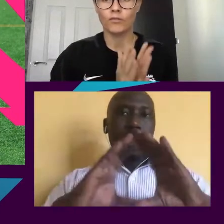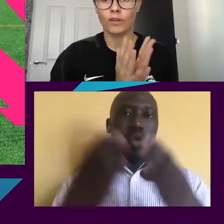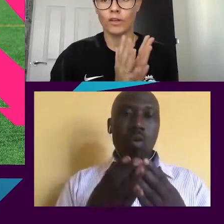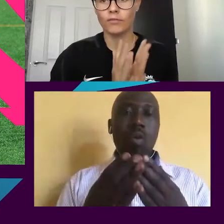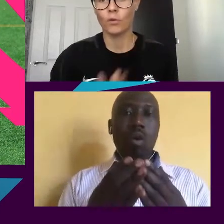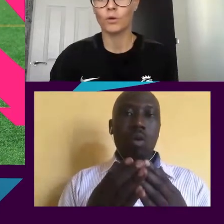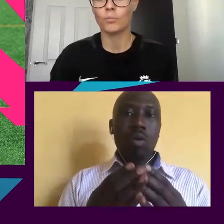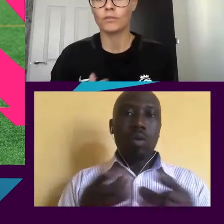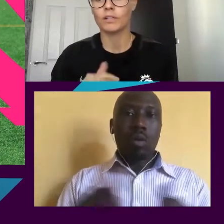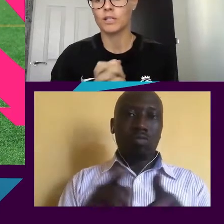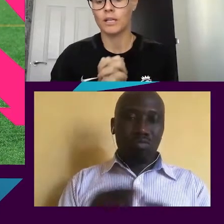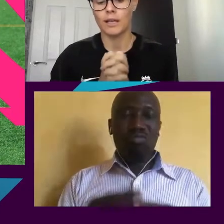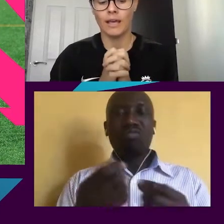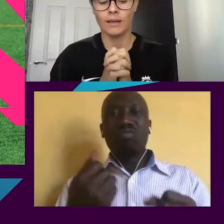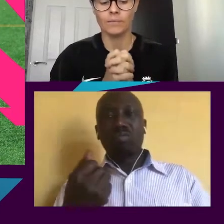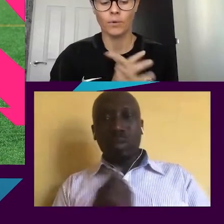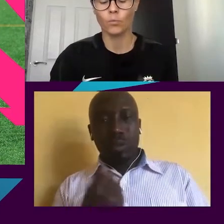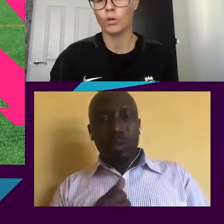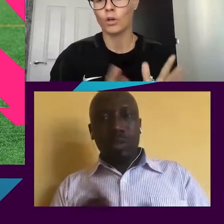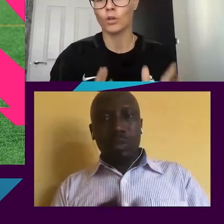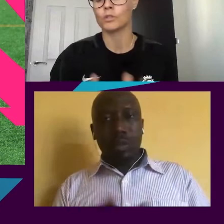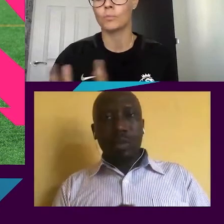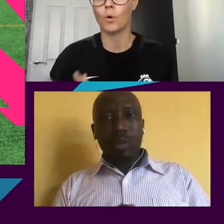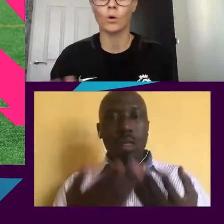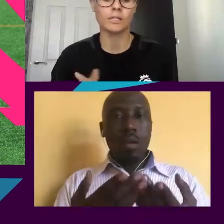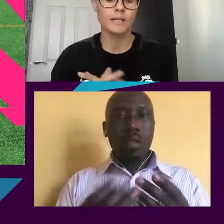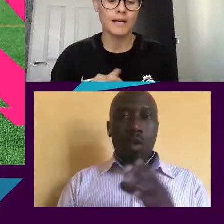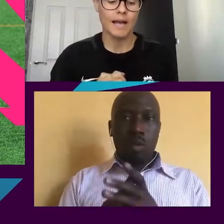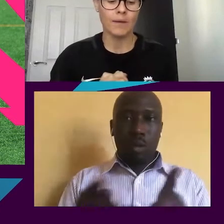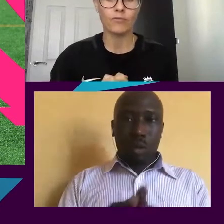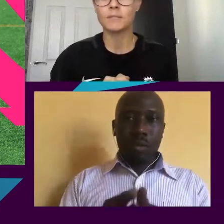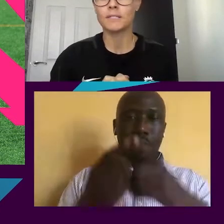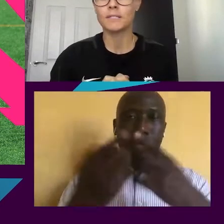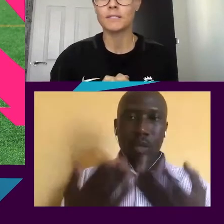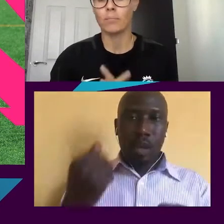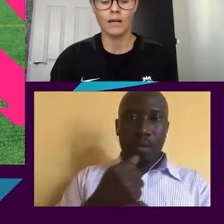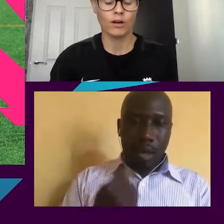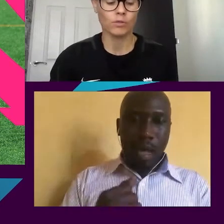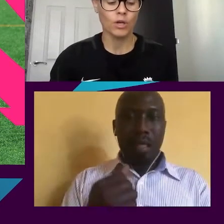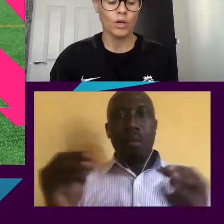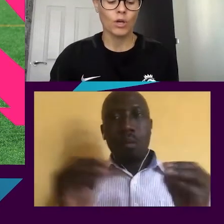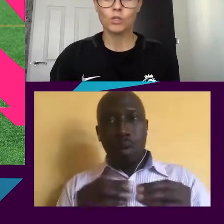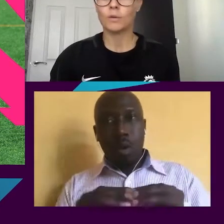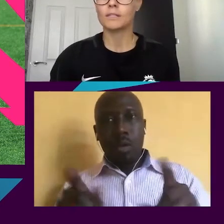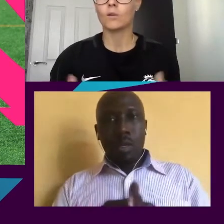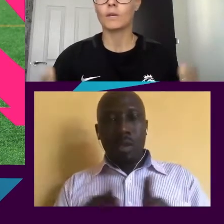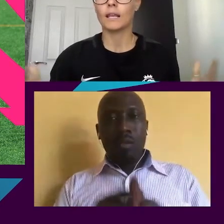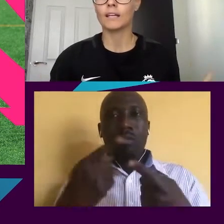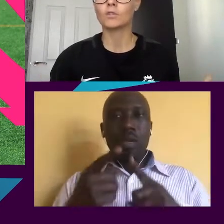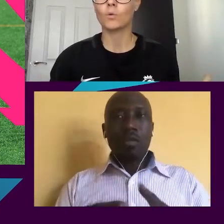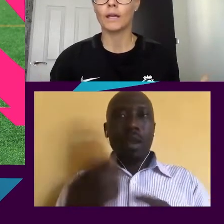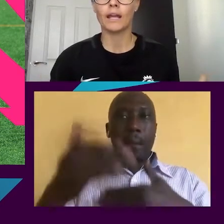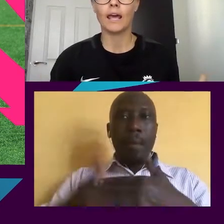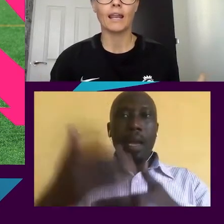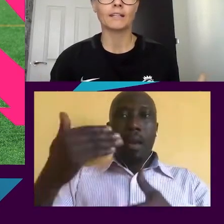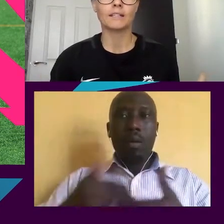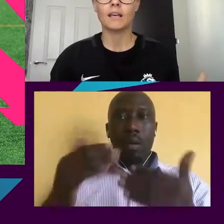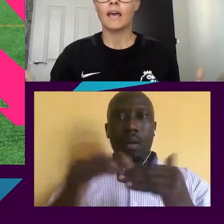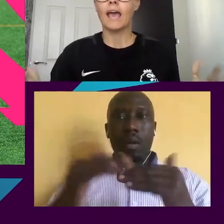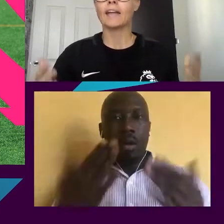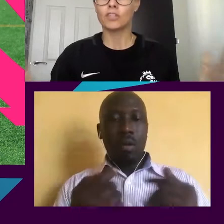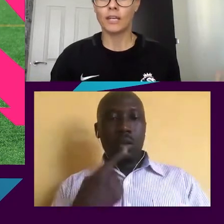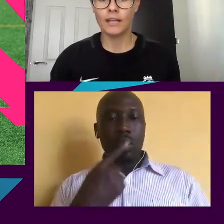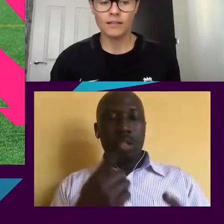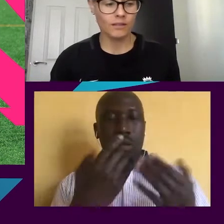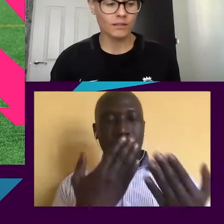sessions for underprivileged girls, boys, from different backgrounds. So we said, okay, let's go in and